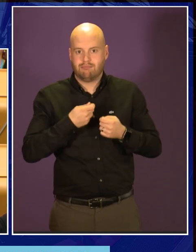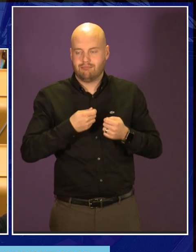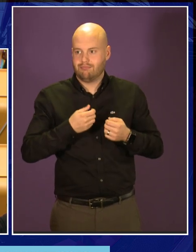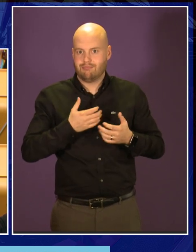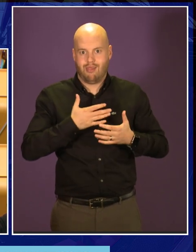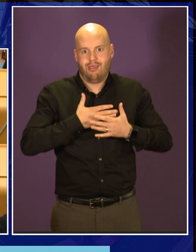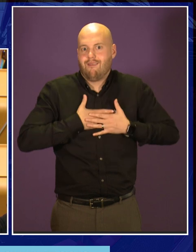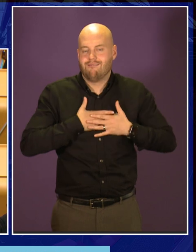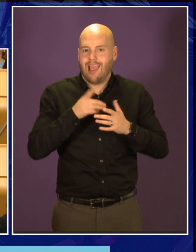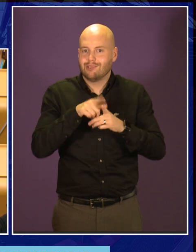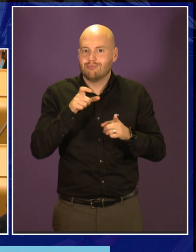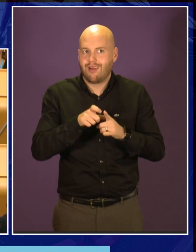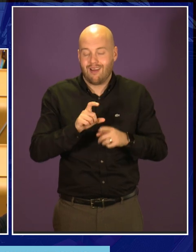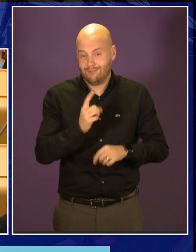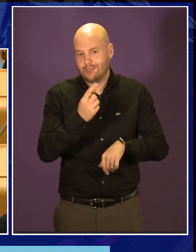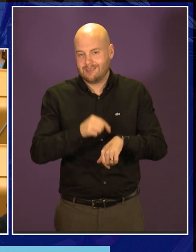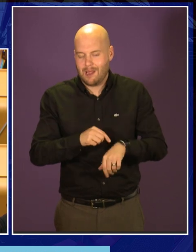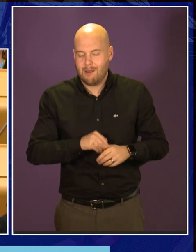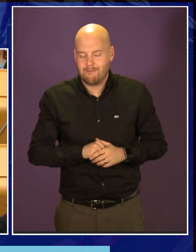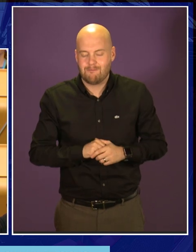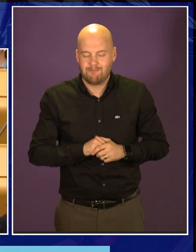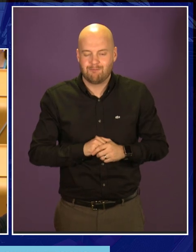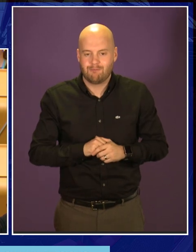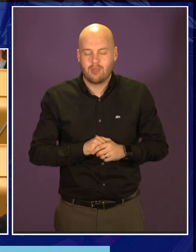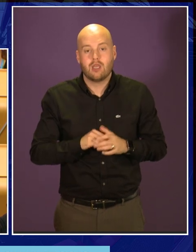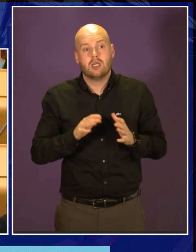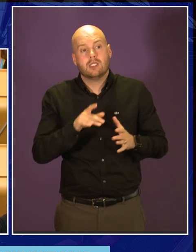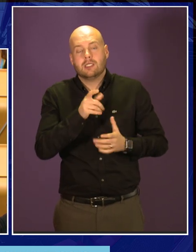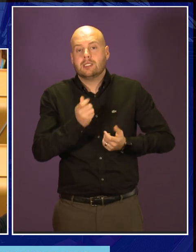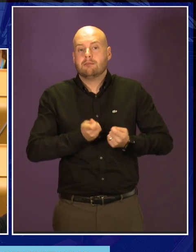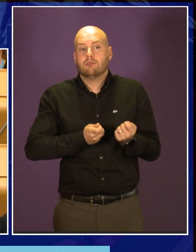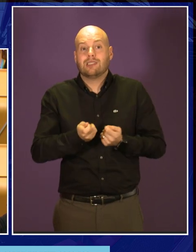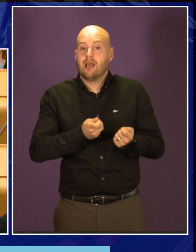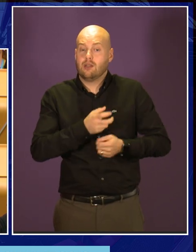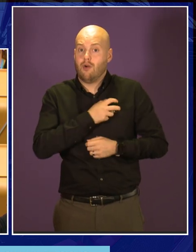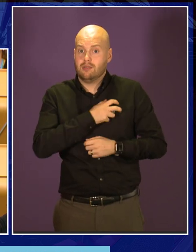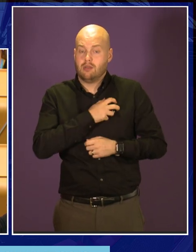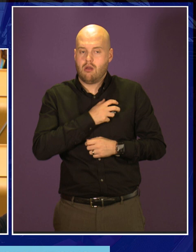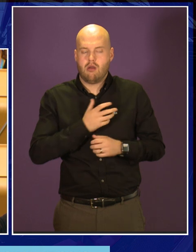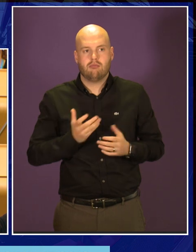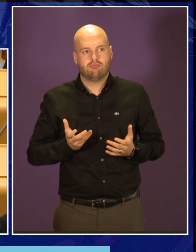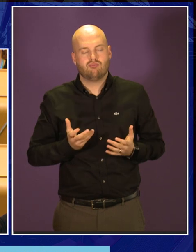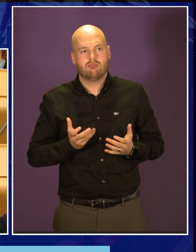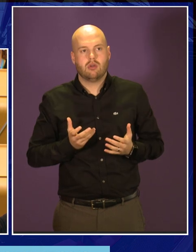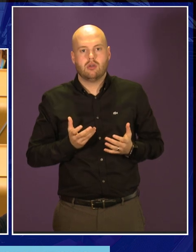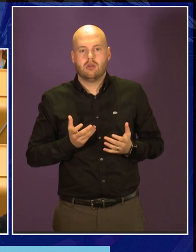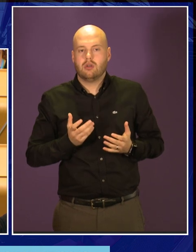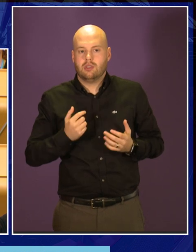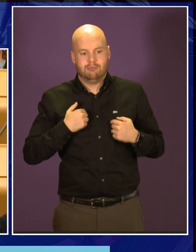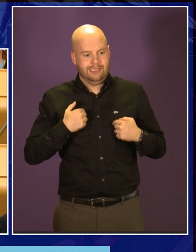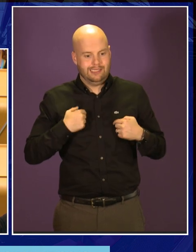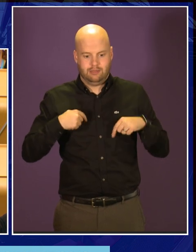first time I visited the city. Mr. Presiding Officer, I think it will not do